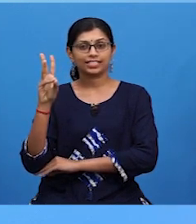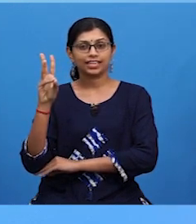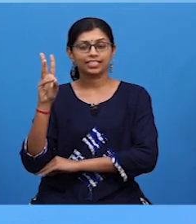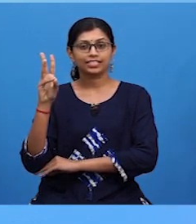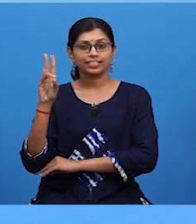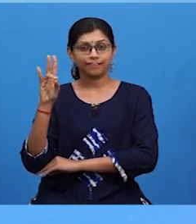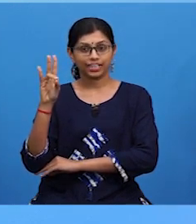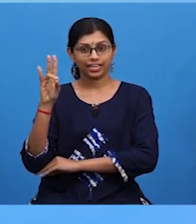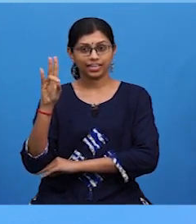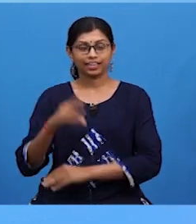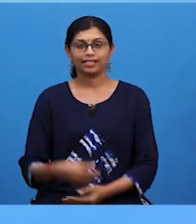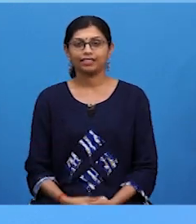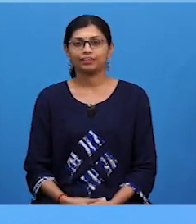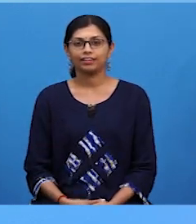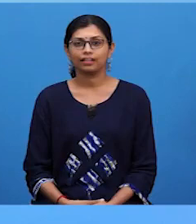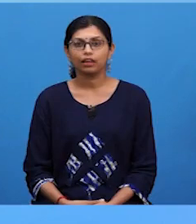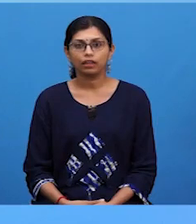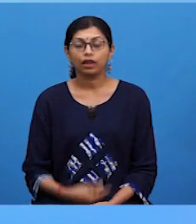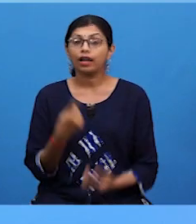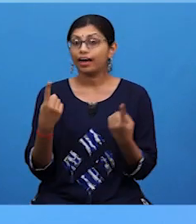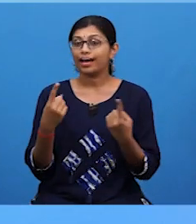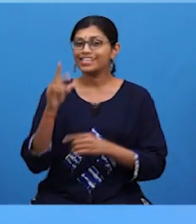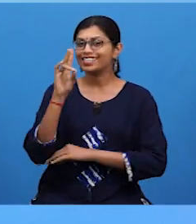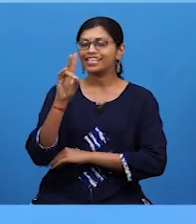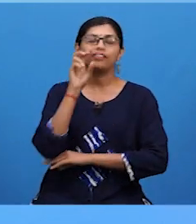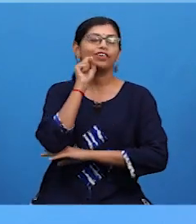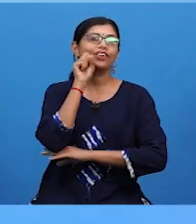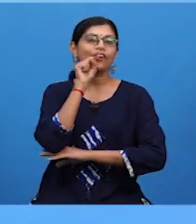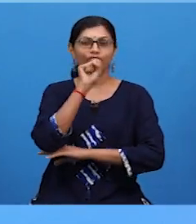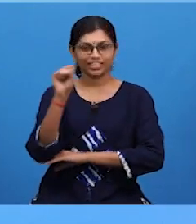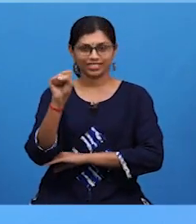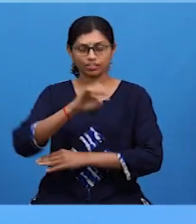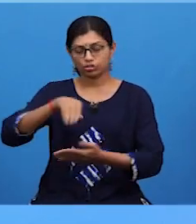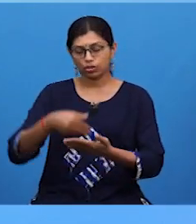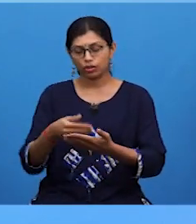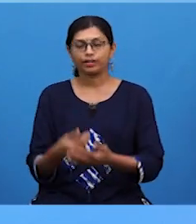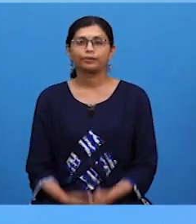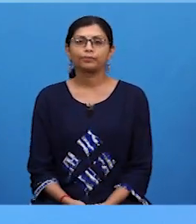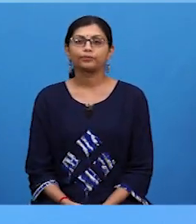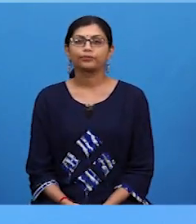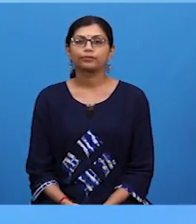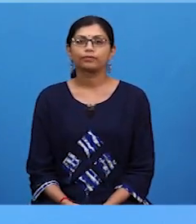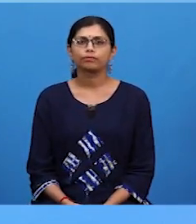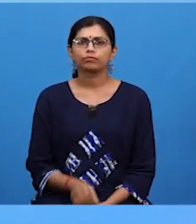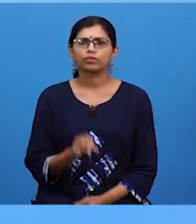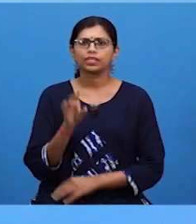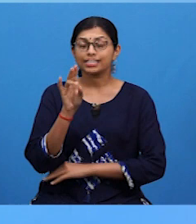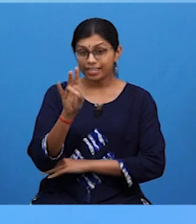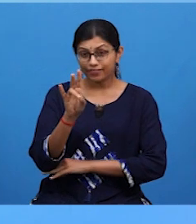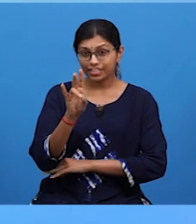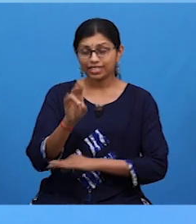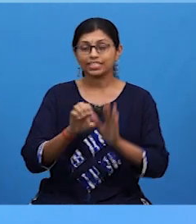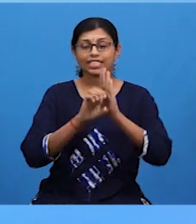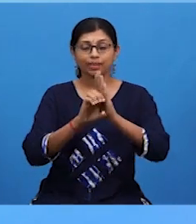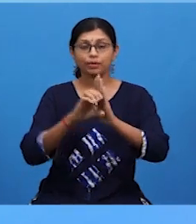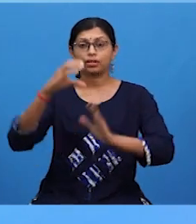6, 7. There are 7 oranges altogether. 7 is the example